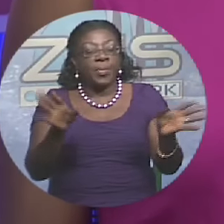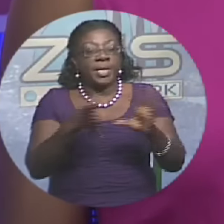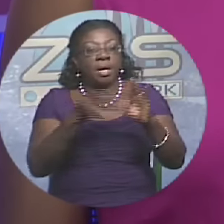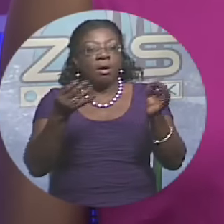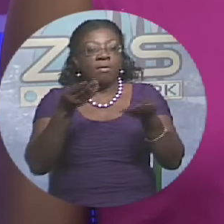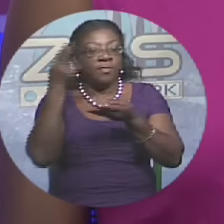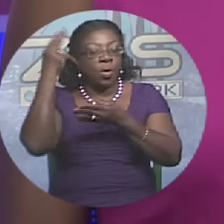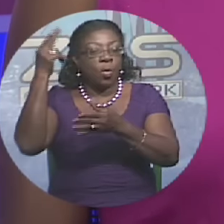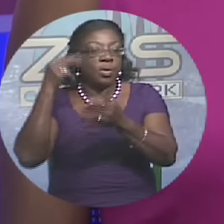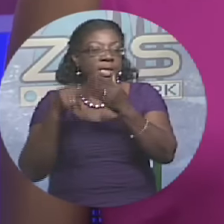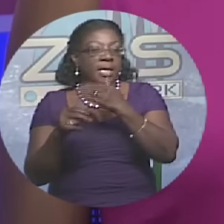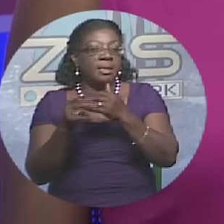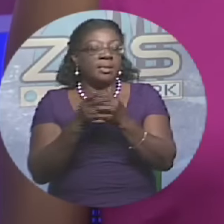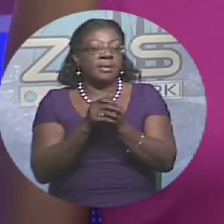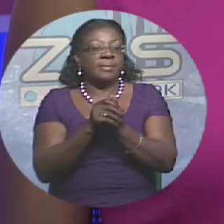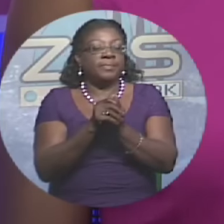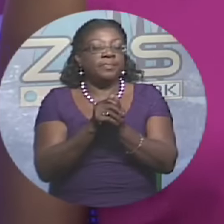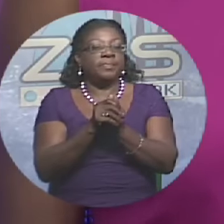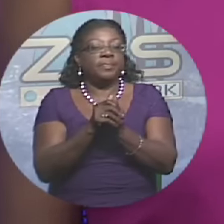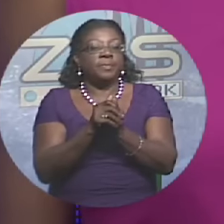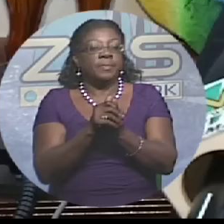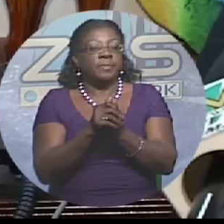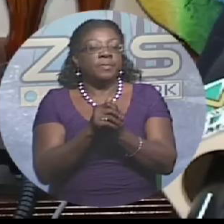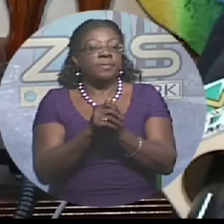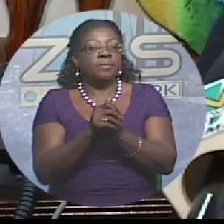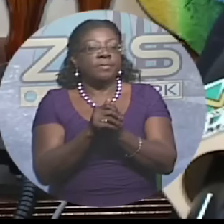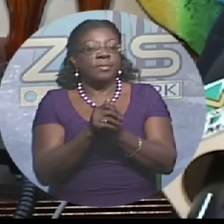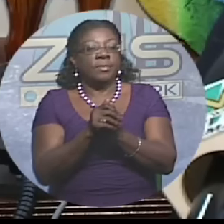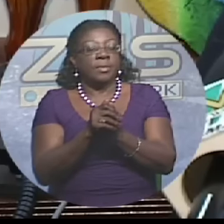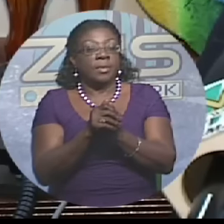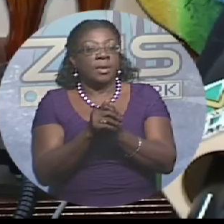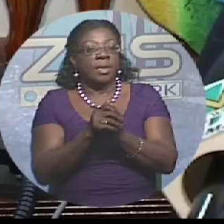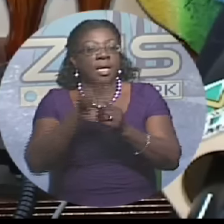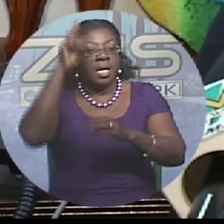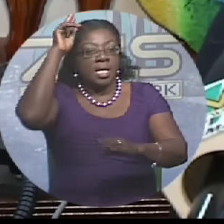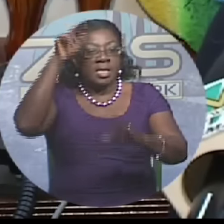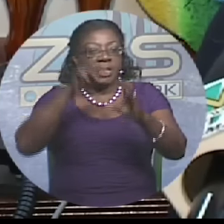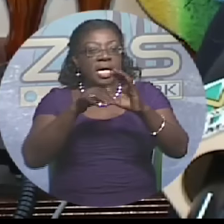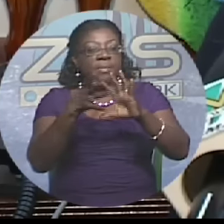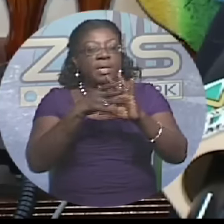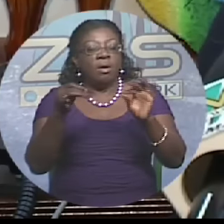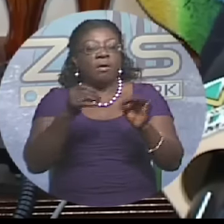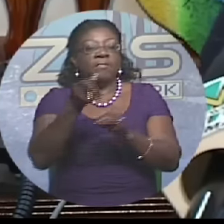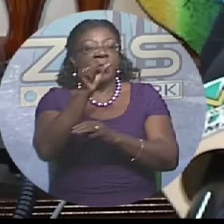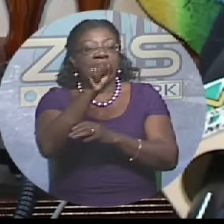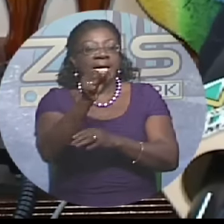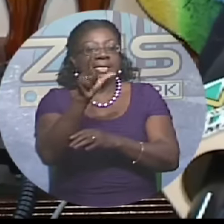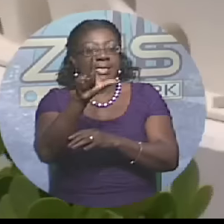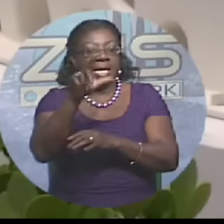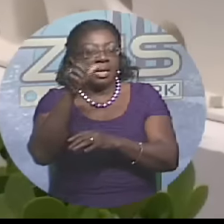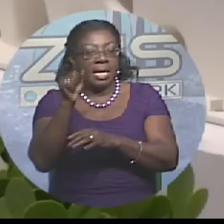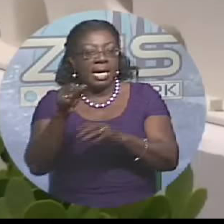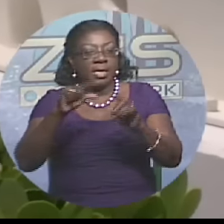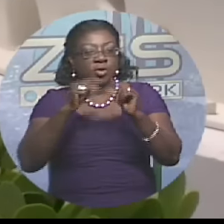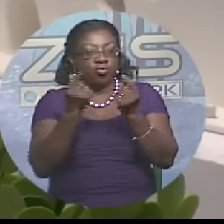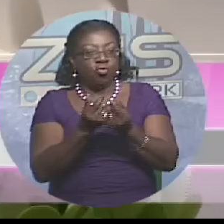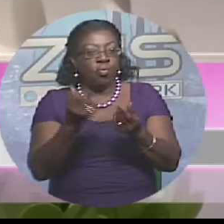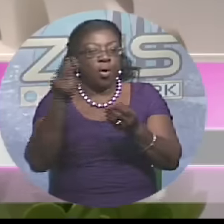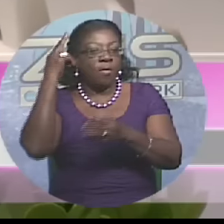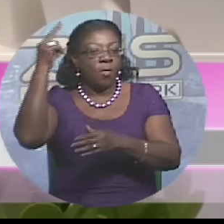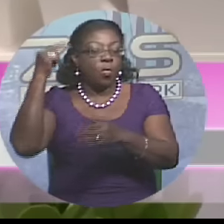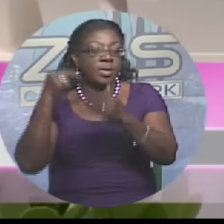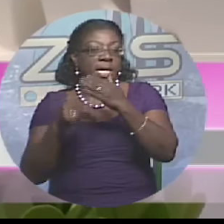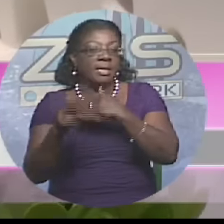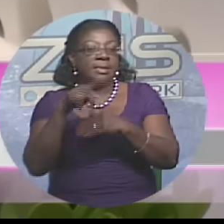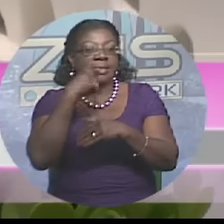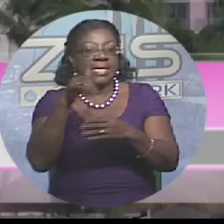the mega resort opens its doors. Chairman of the SLS Group, San Nazarian, says if marketed properly and open in the